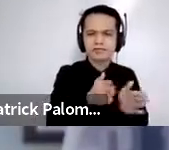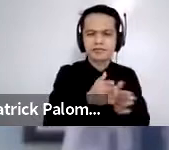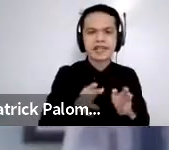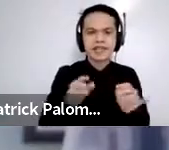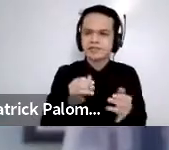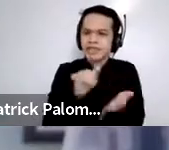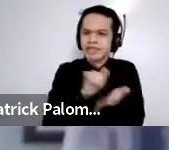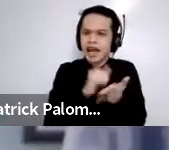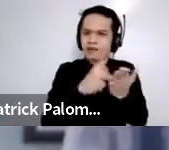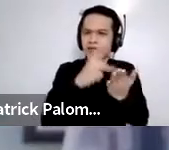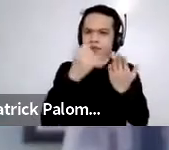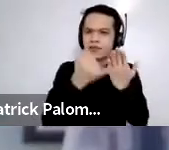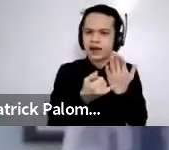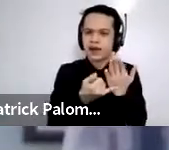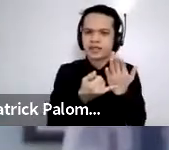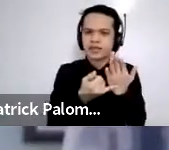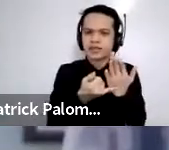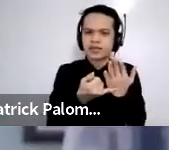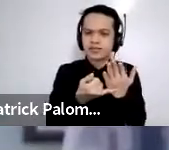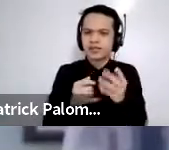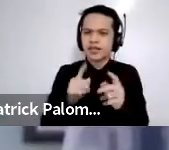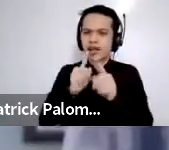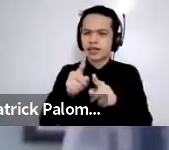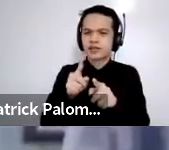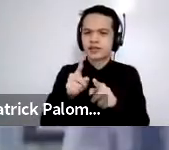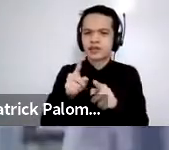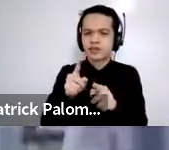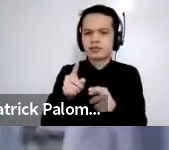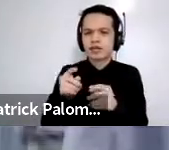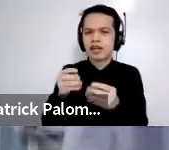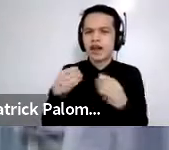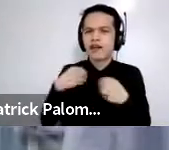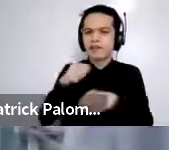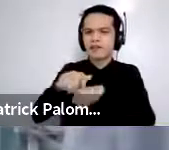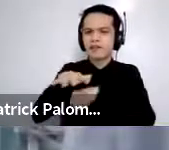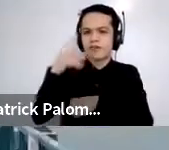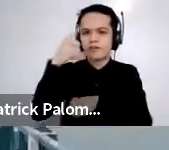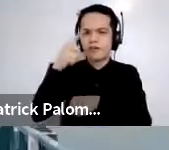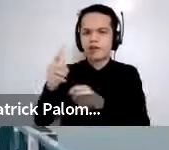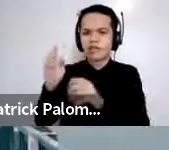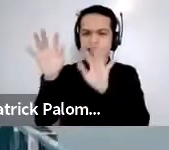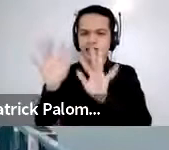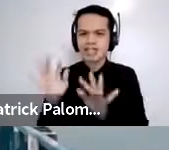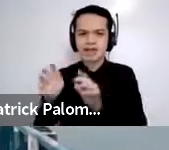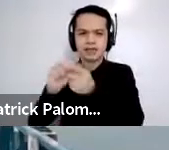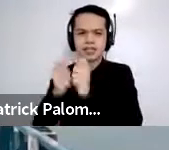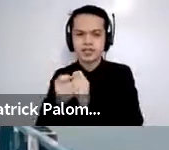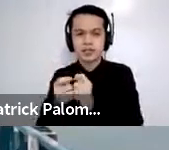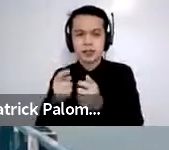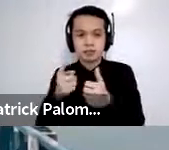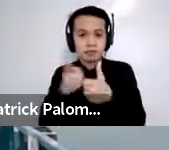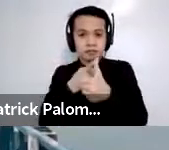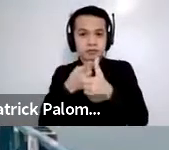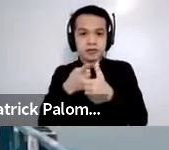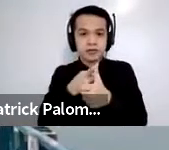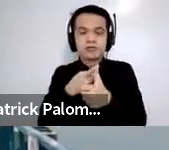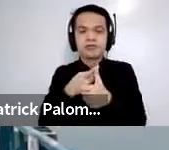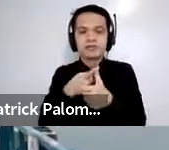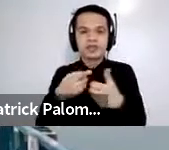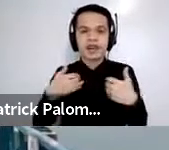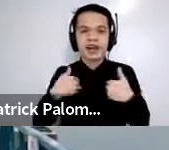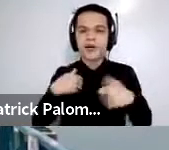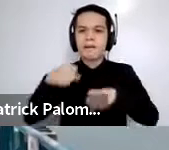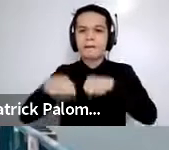to the grave effects of climate change. Number one is, of course, this Metropolitan Bicycle Network. We have developed